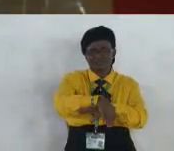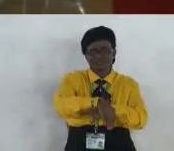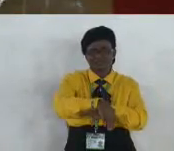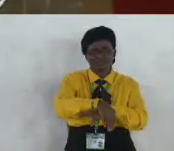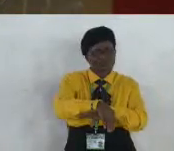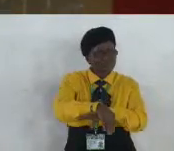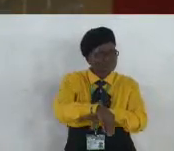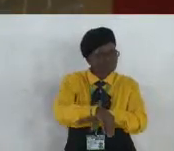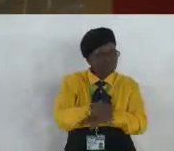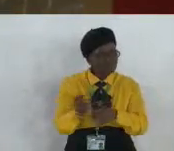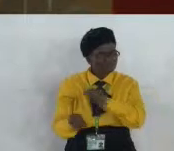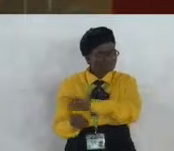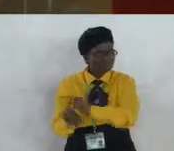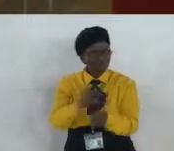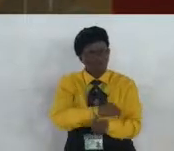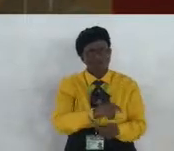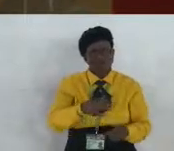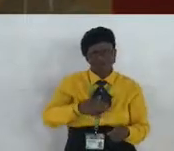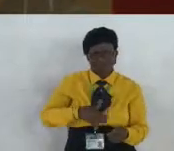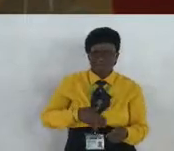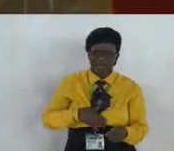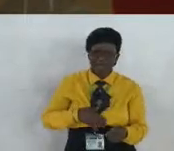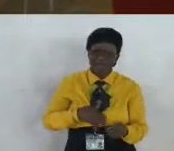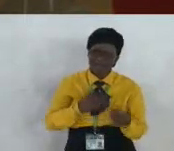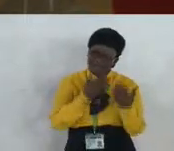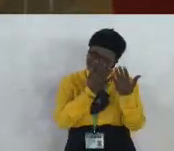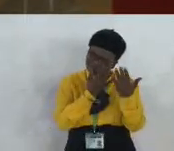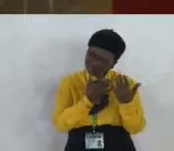Turn my mourning to dancing.